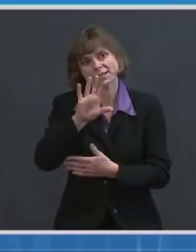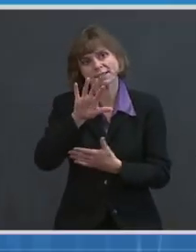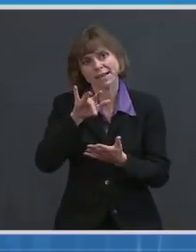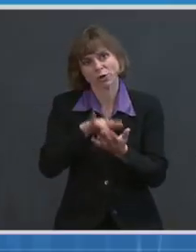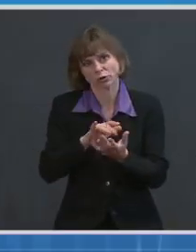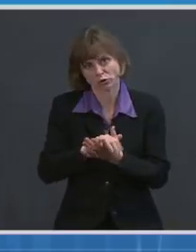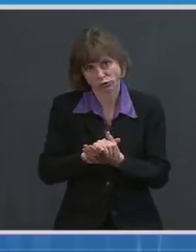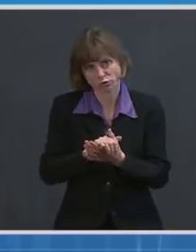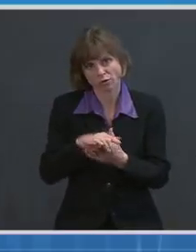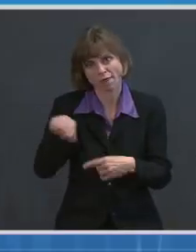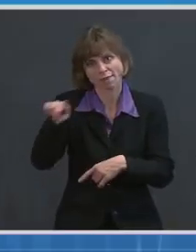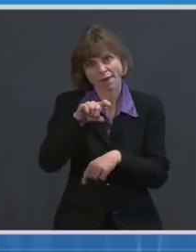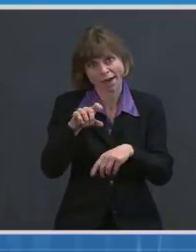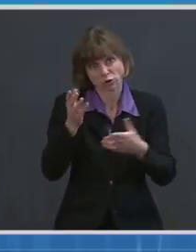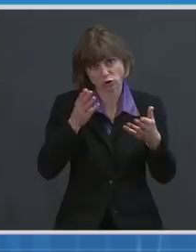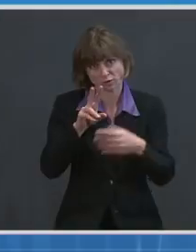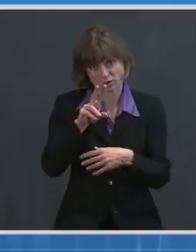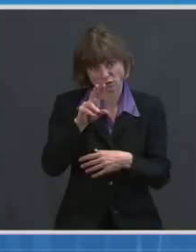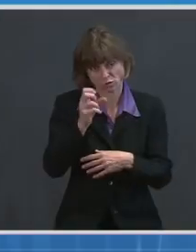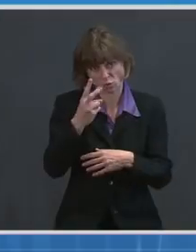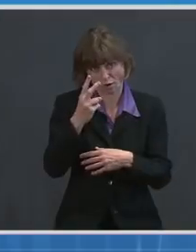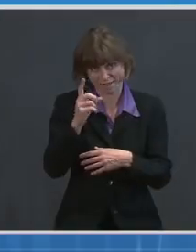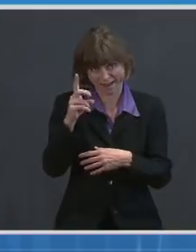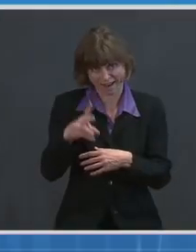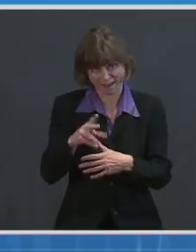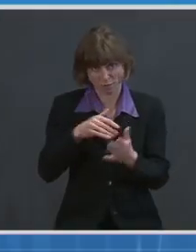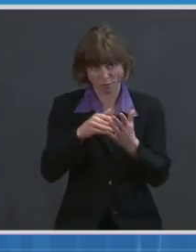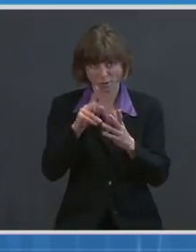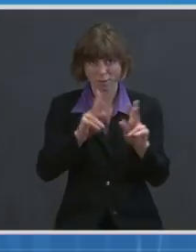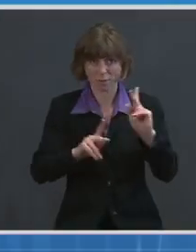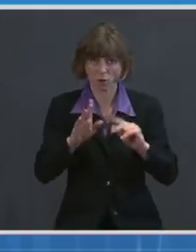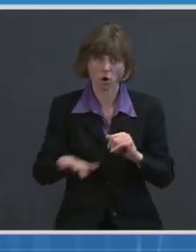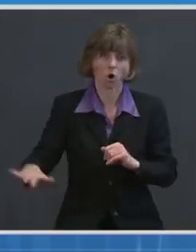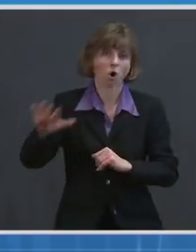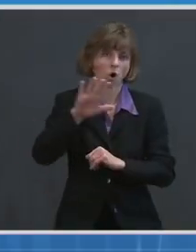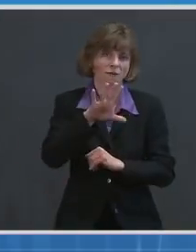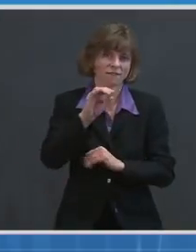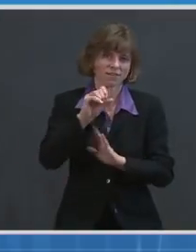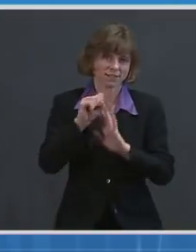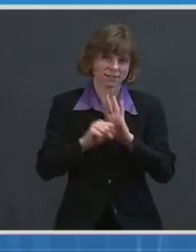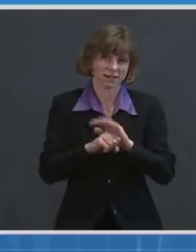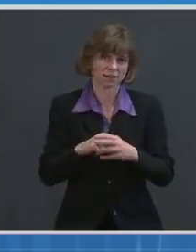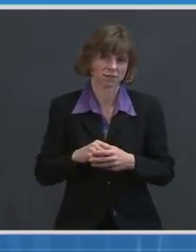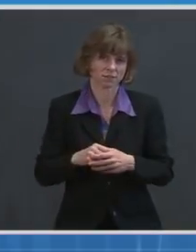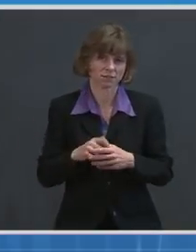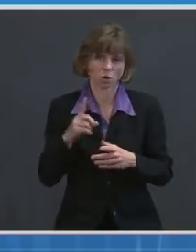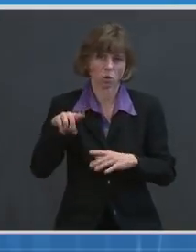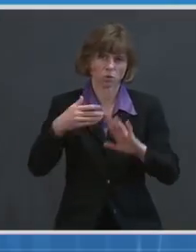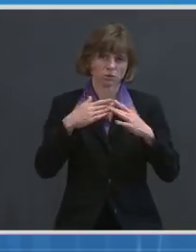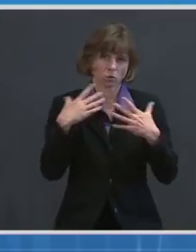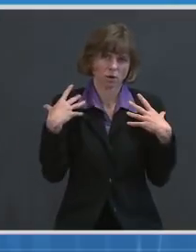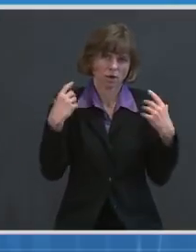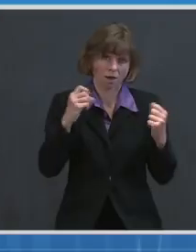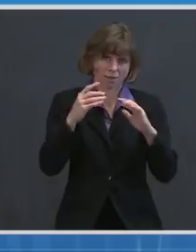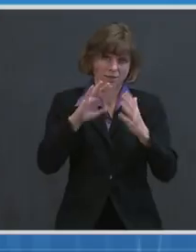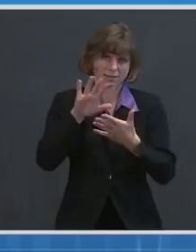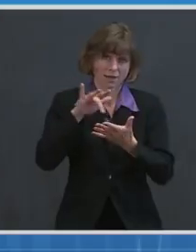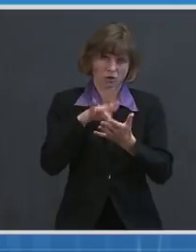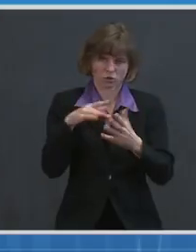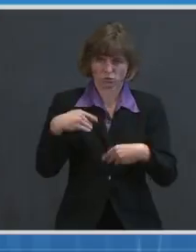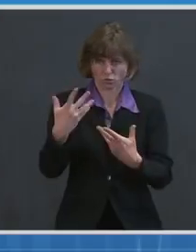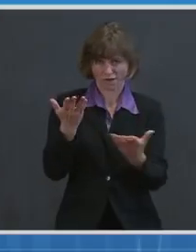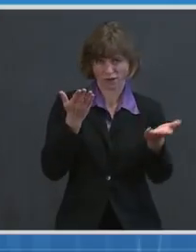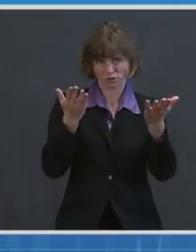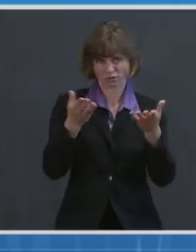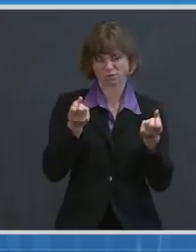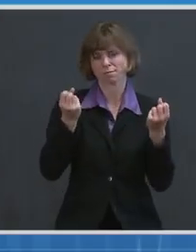serve 12.5 million people and span all 50 states. As a whole, these community health centers provide services for large